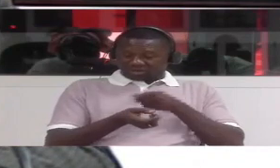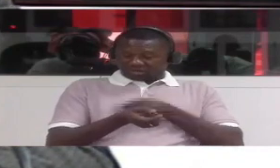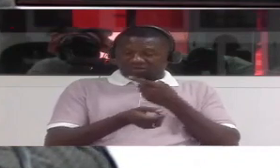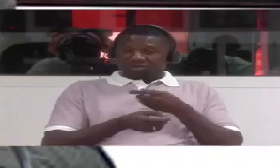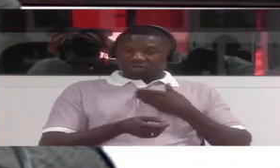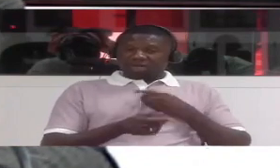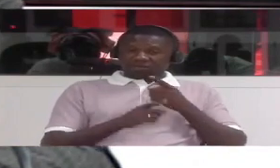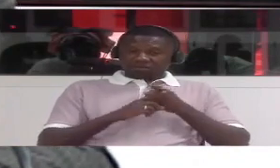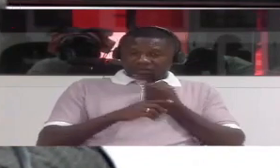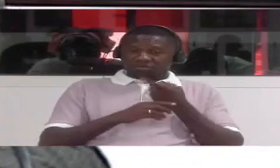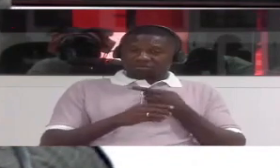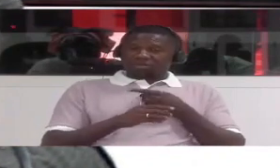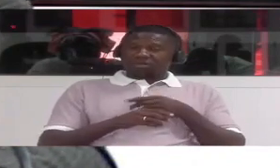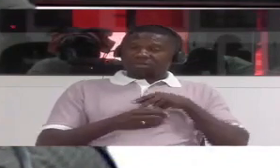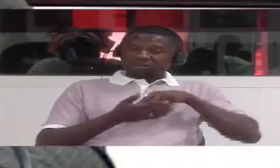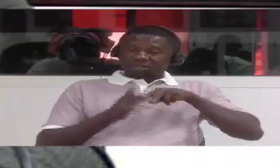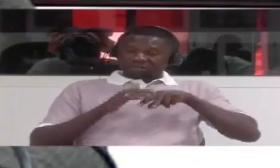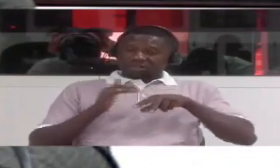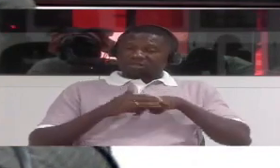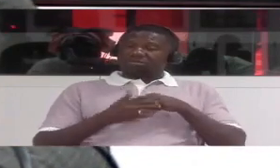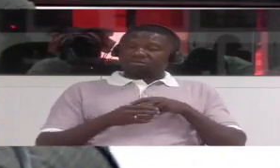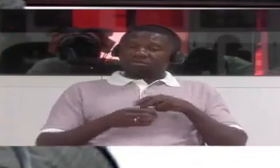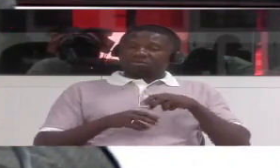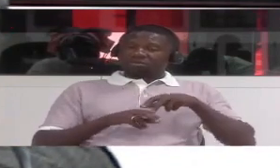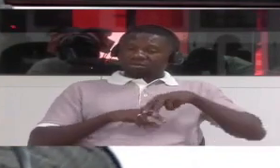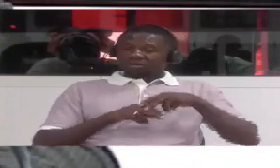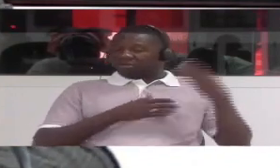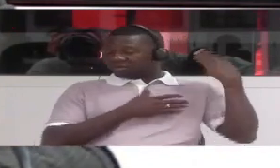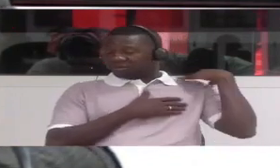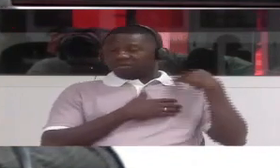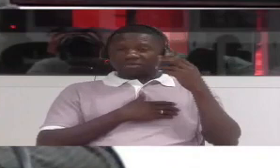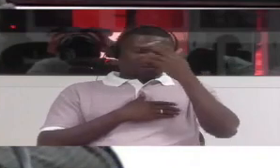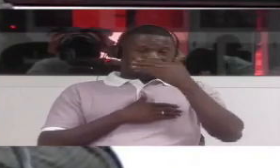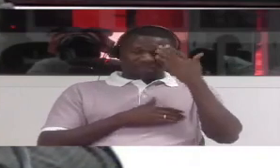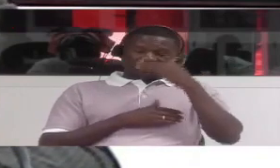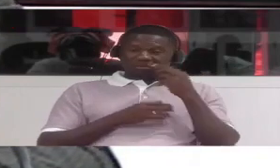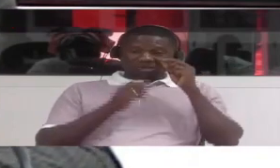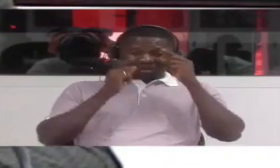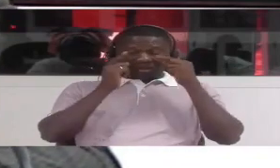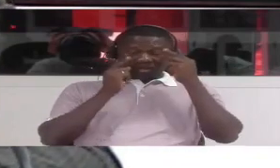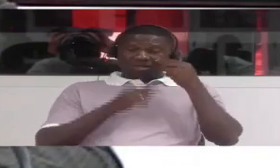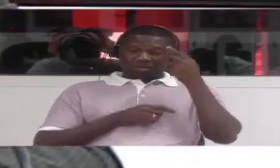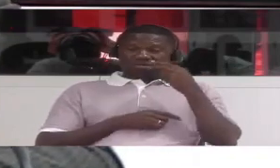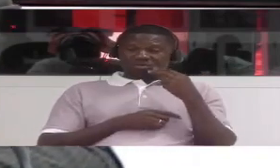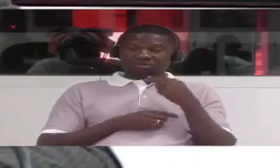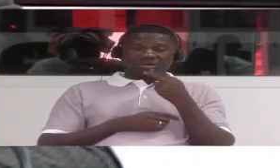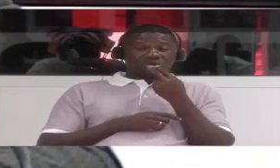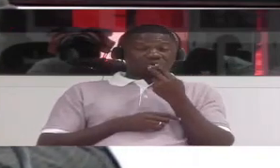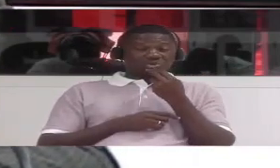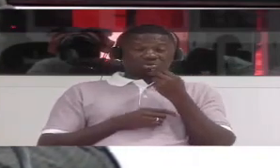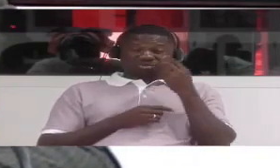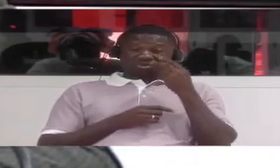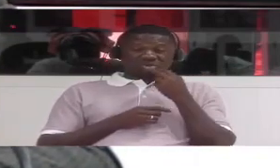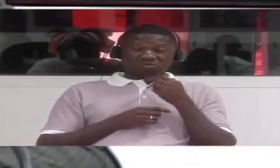had wounds at my thighs, my ankles, my back, my face. My eyes were bloodshot red for a week